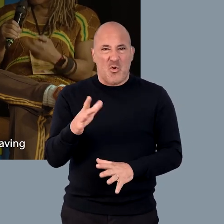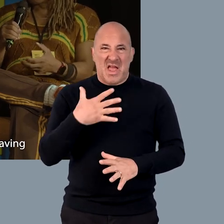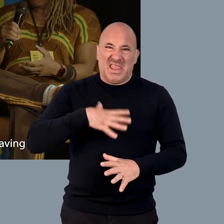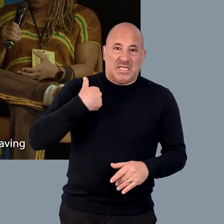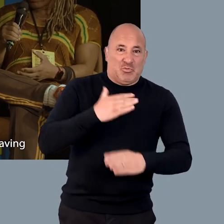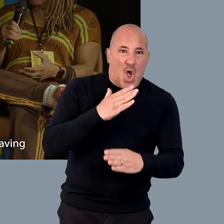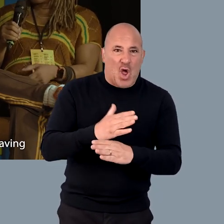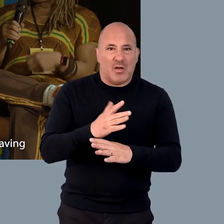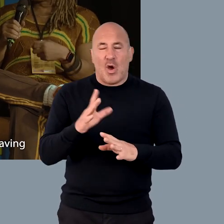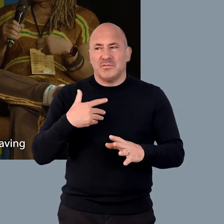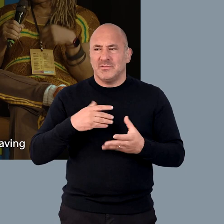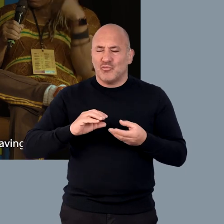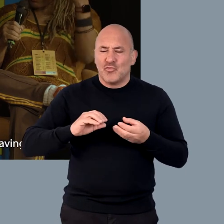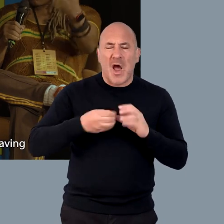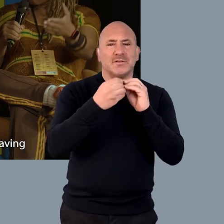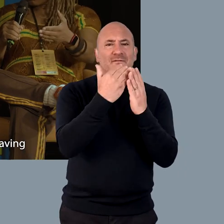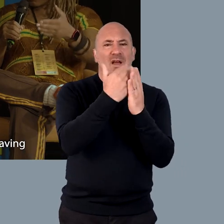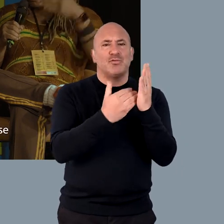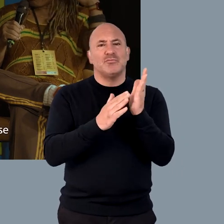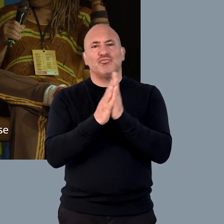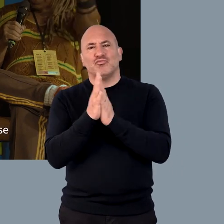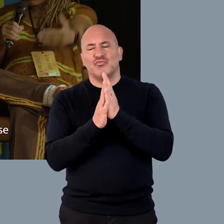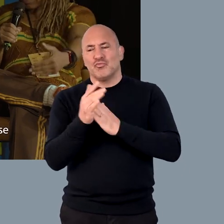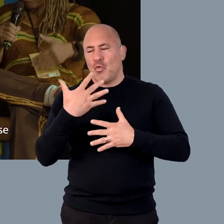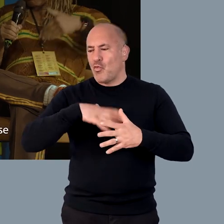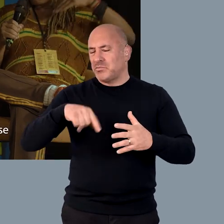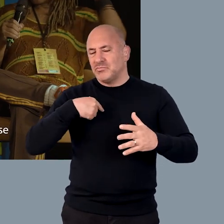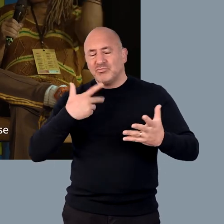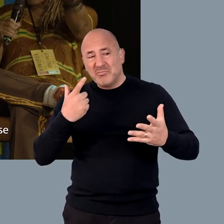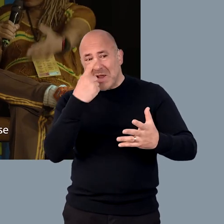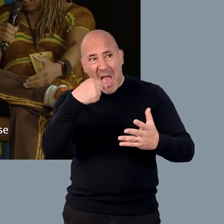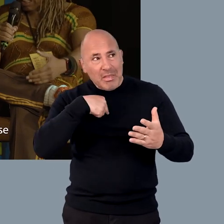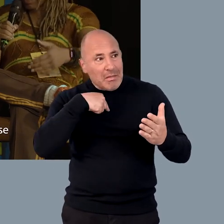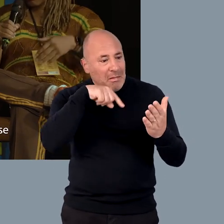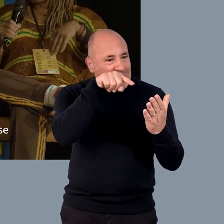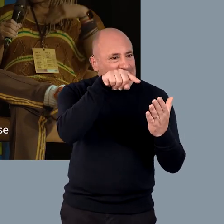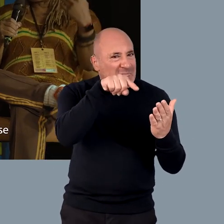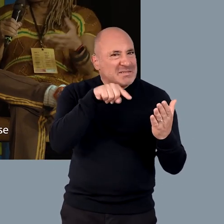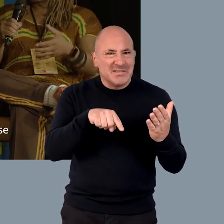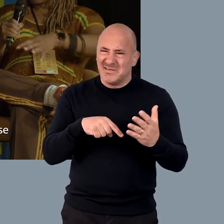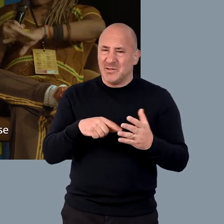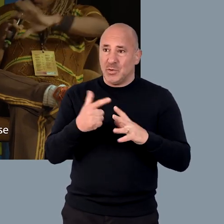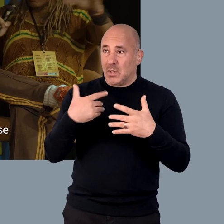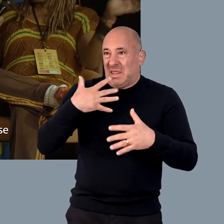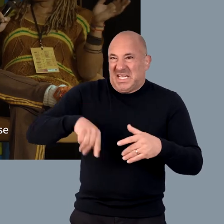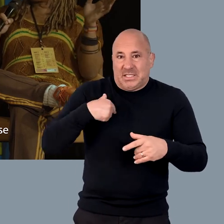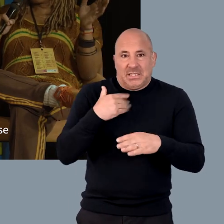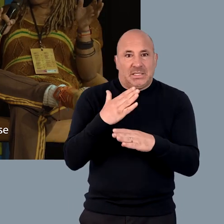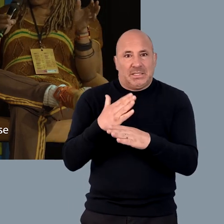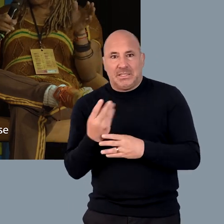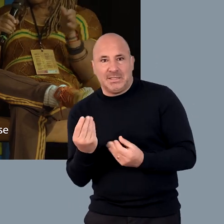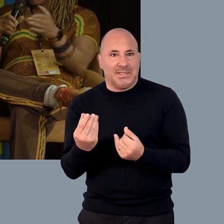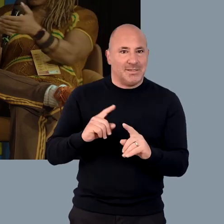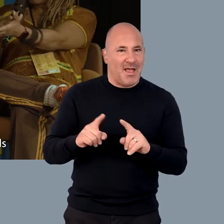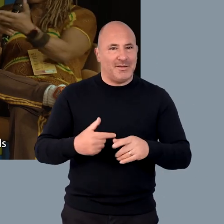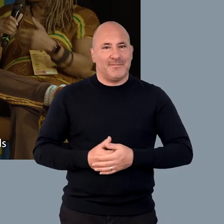you know desperate for it as opposed to having an a creative Agenda that they can centralize whilst being open